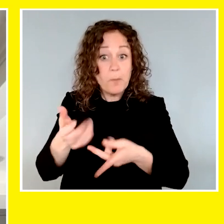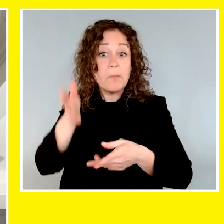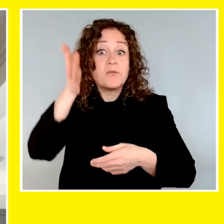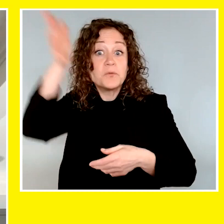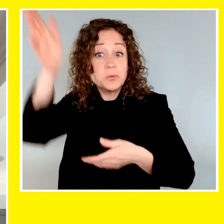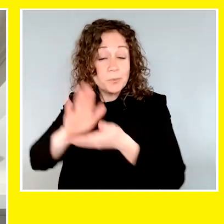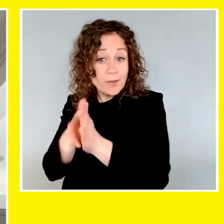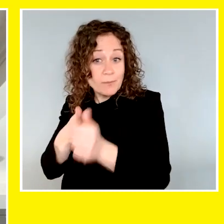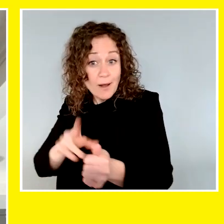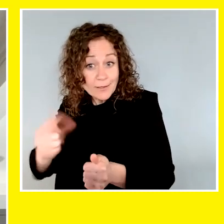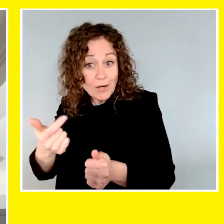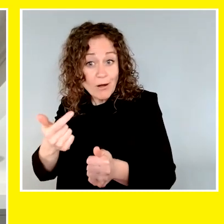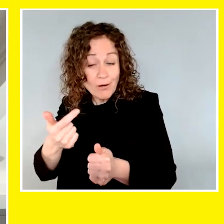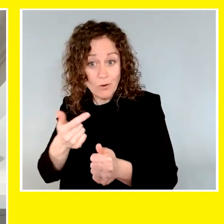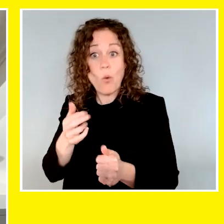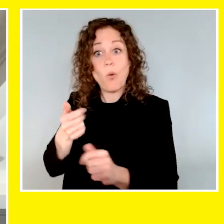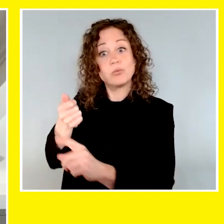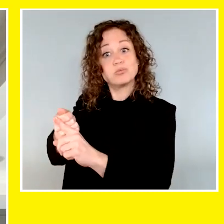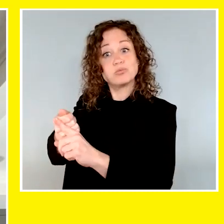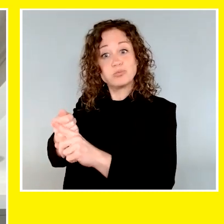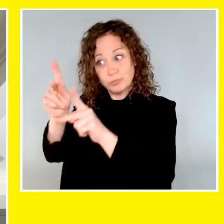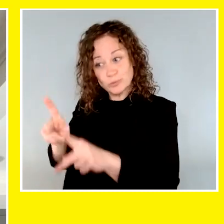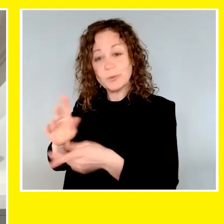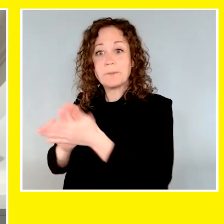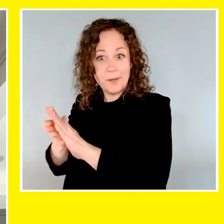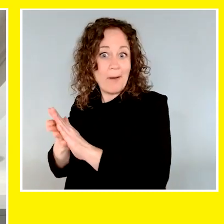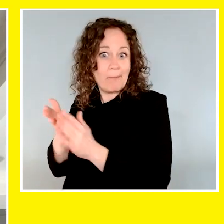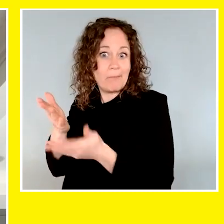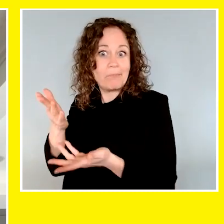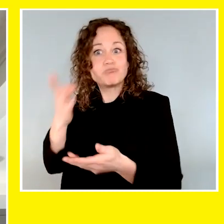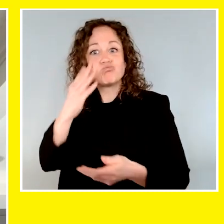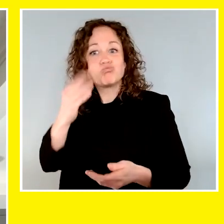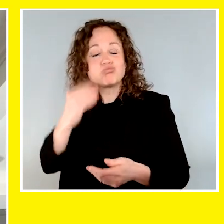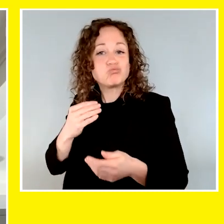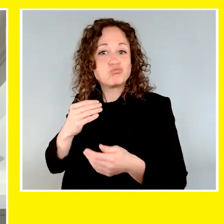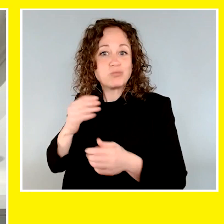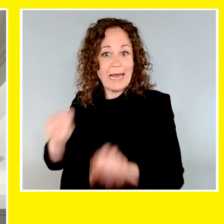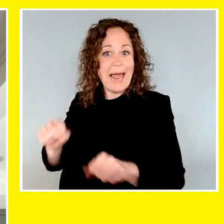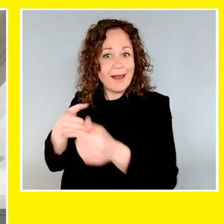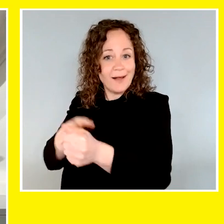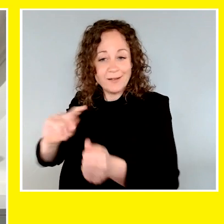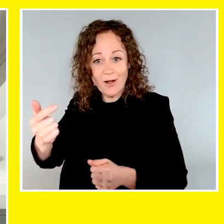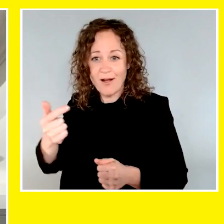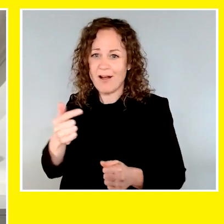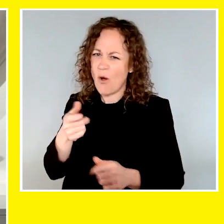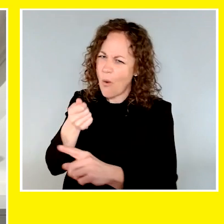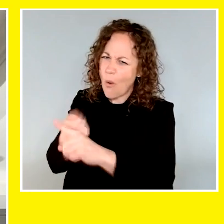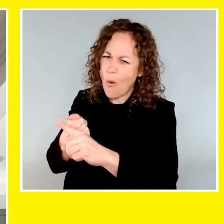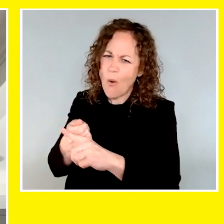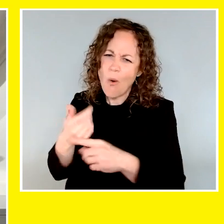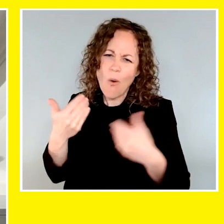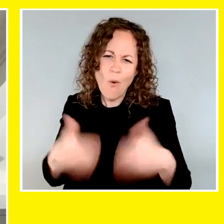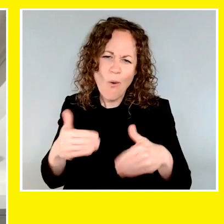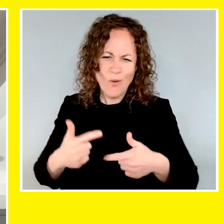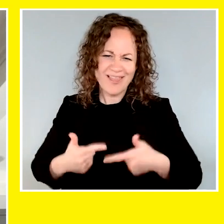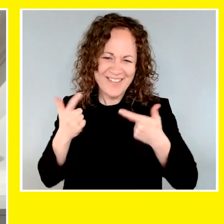opportunity to care for a dog and may make it easier to transition into a guide dog partnership in the future. Our buddy dogs may not have been destined